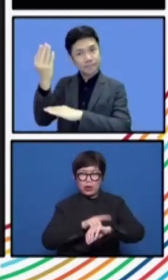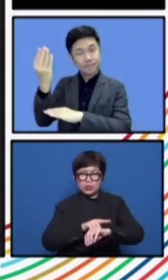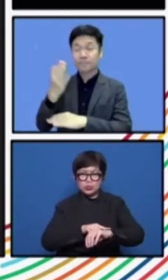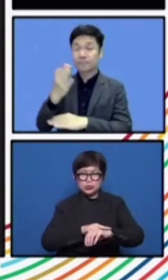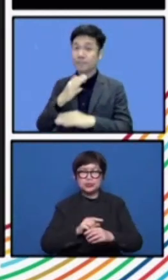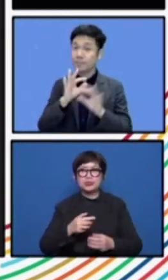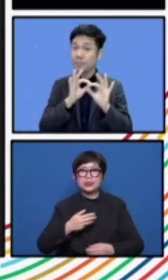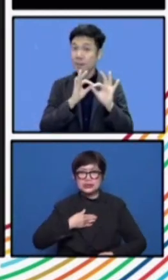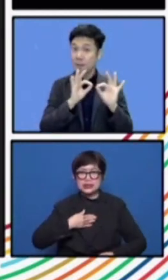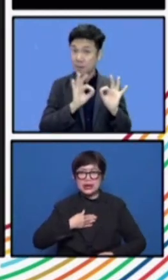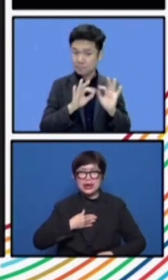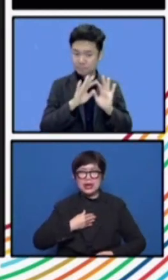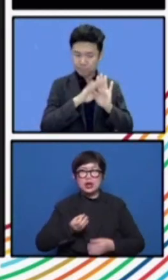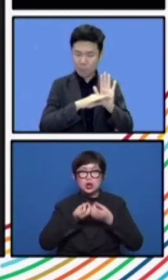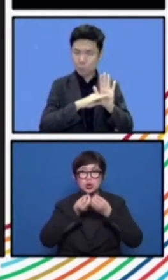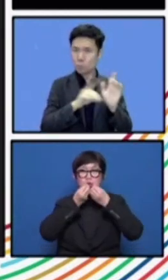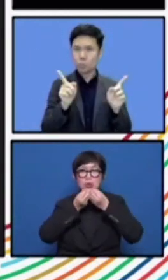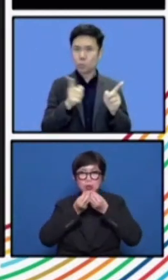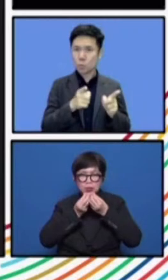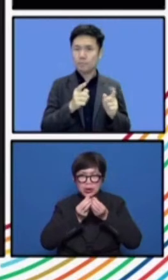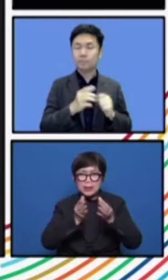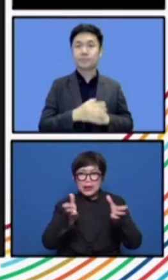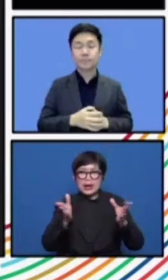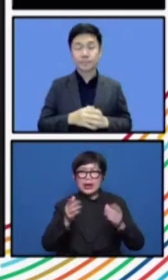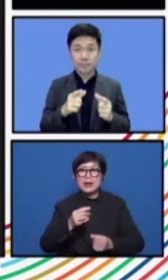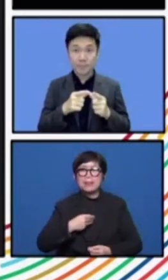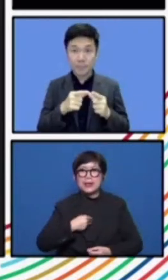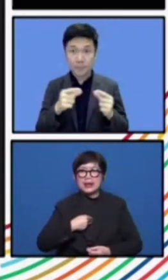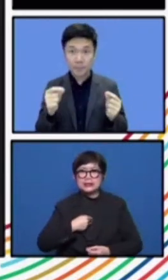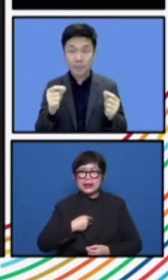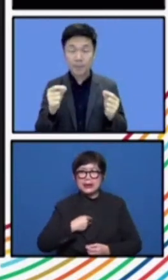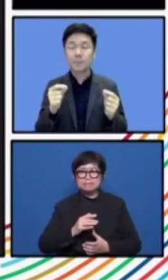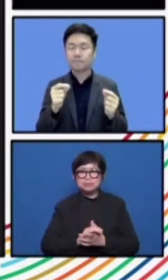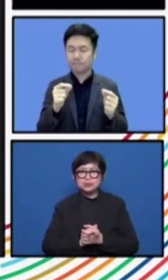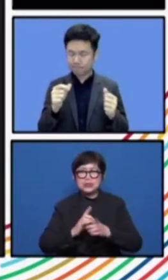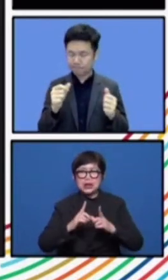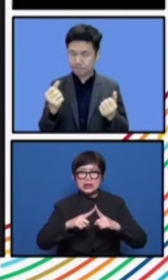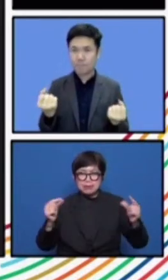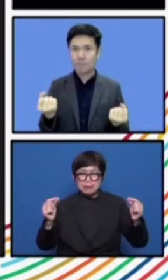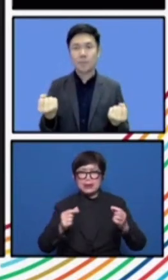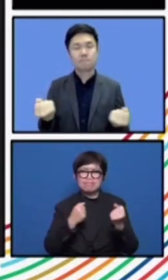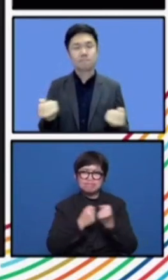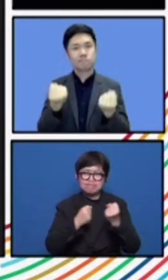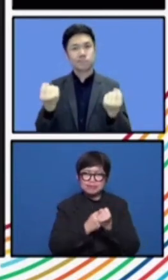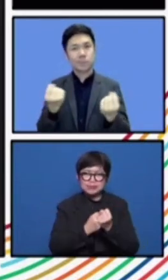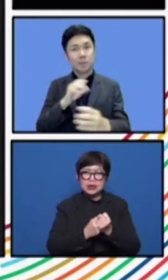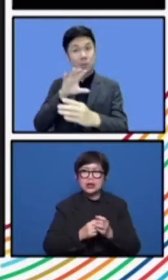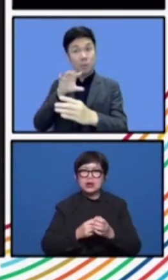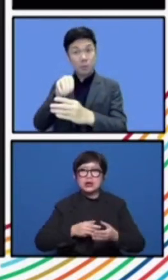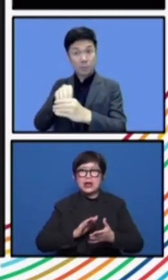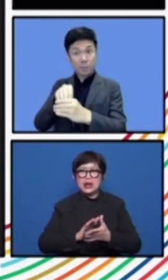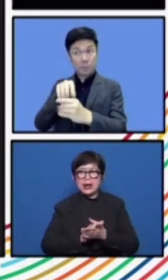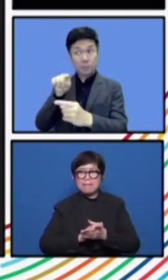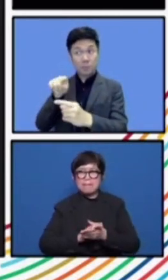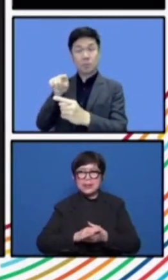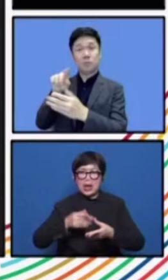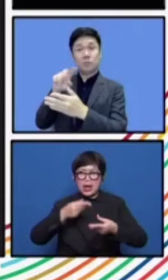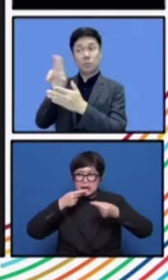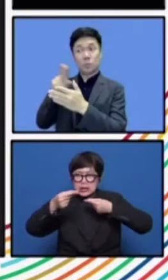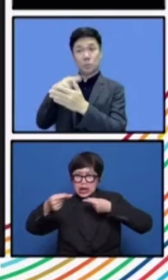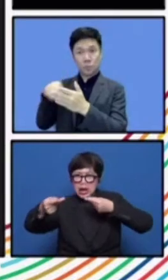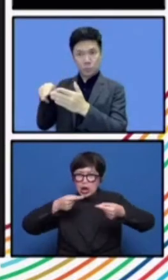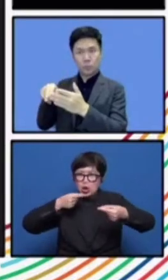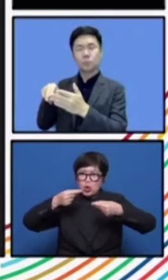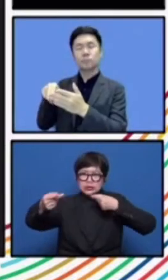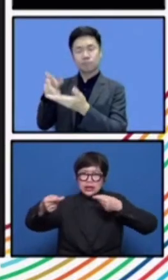is very big Japan activity participated in the negotiation of the convention on the right of personal disability